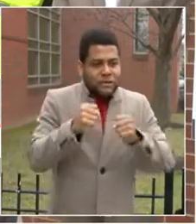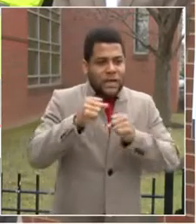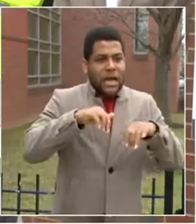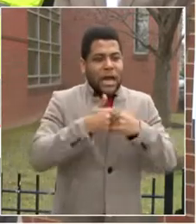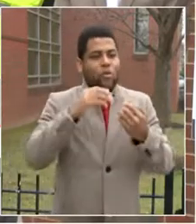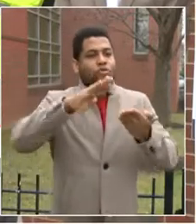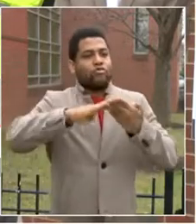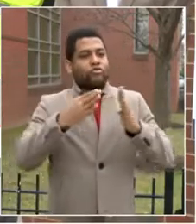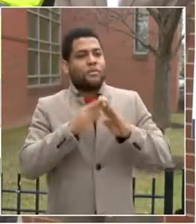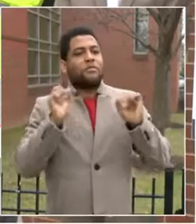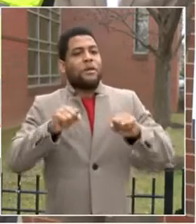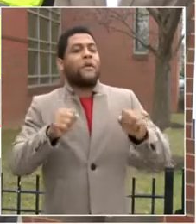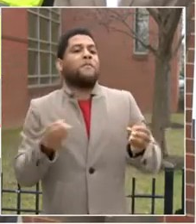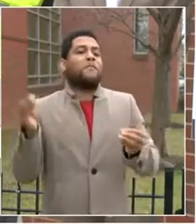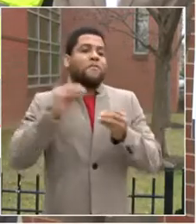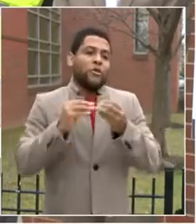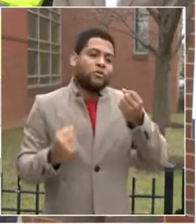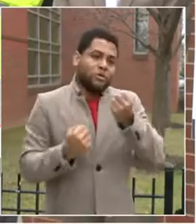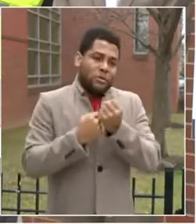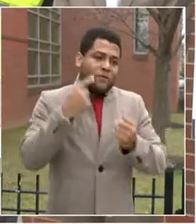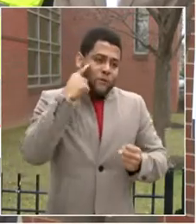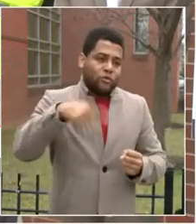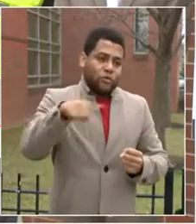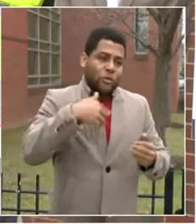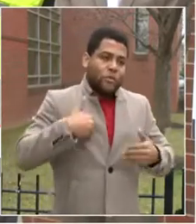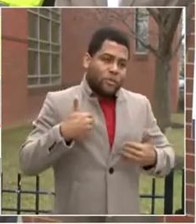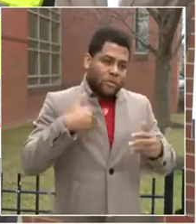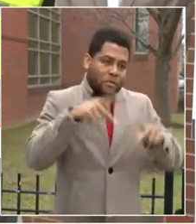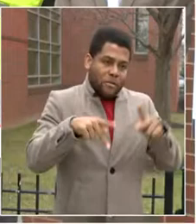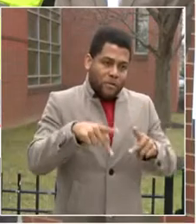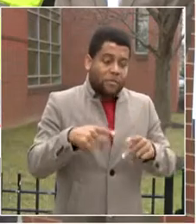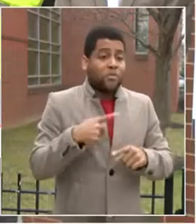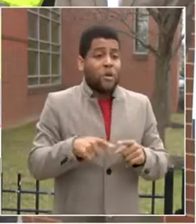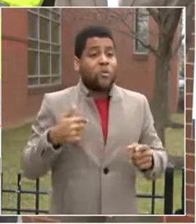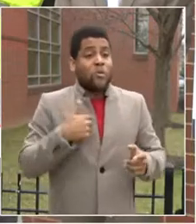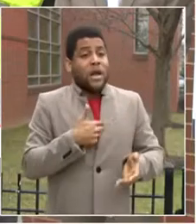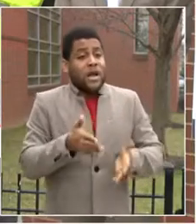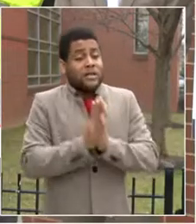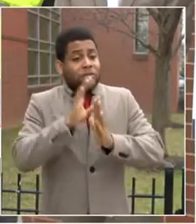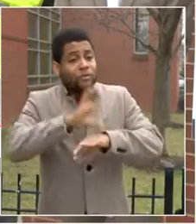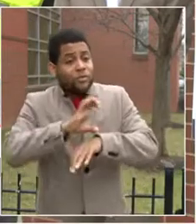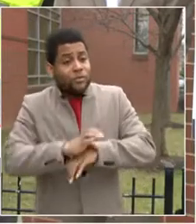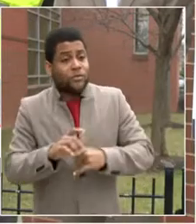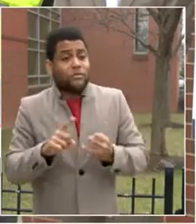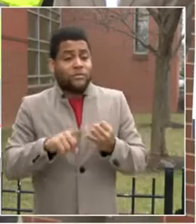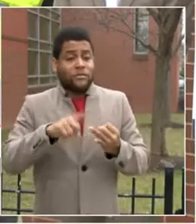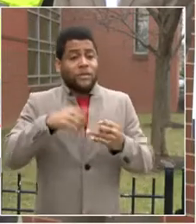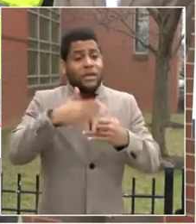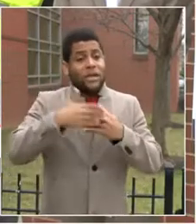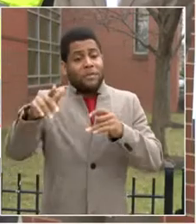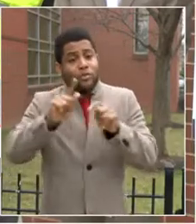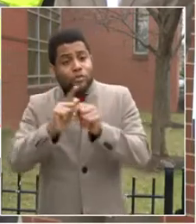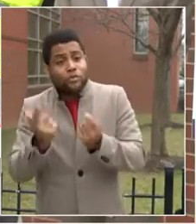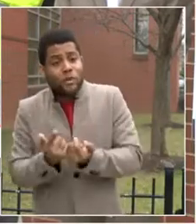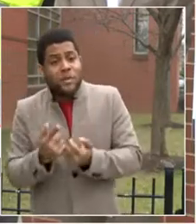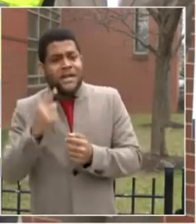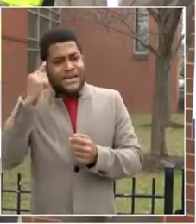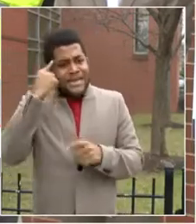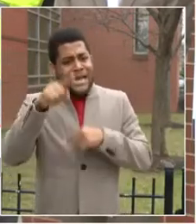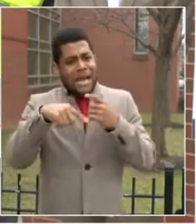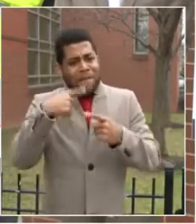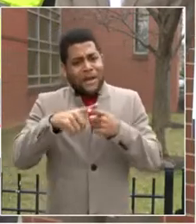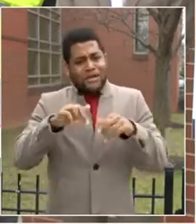but we're asking our neighborhood groups, our churches, to also think about how they can be supportive.